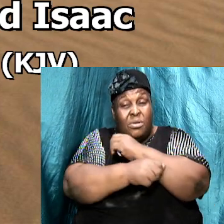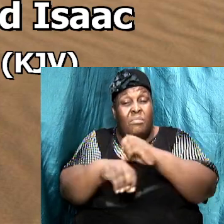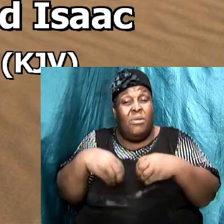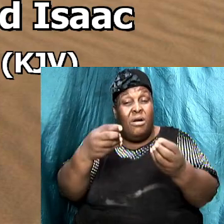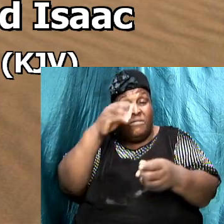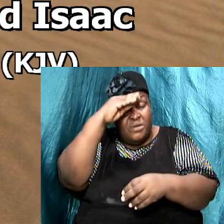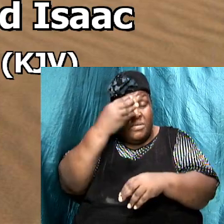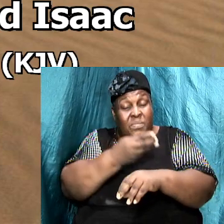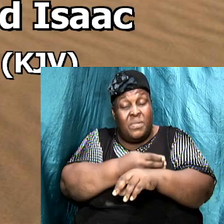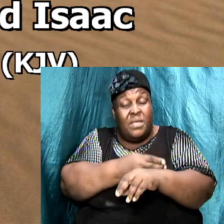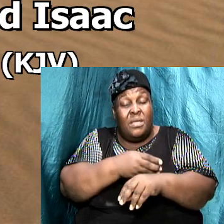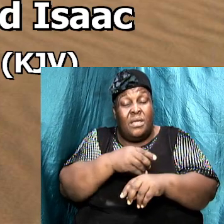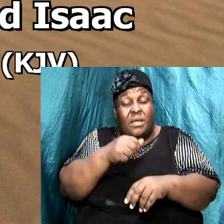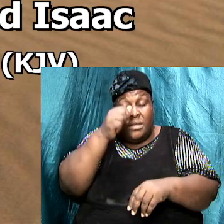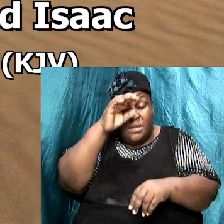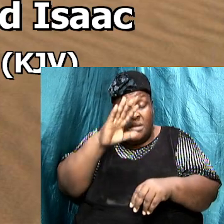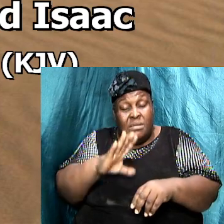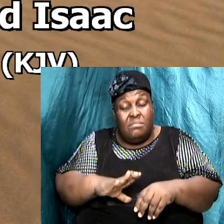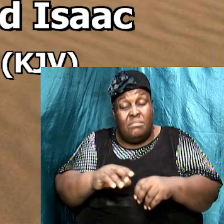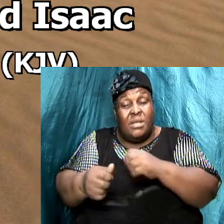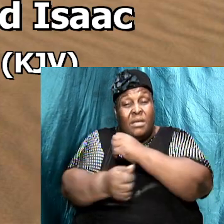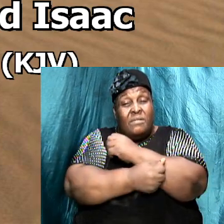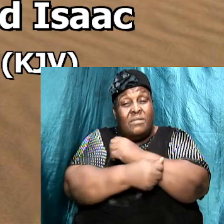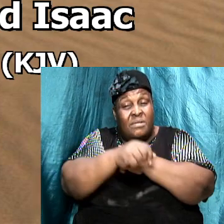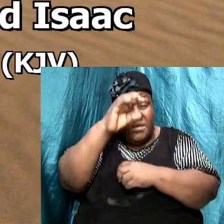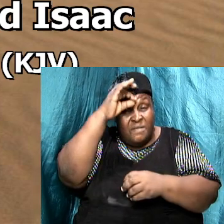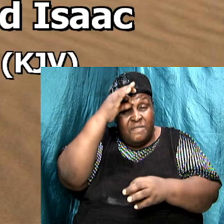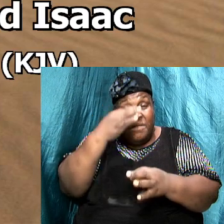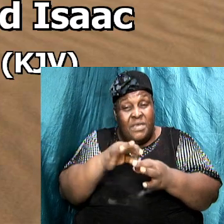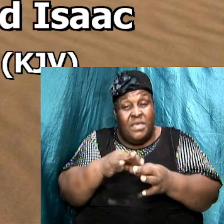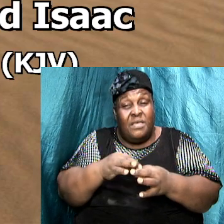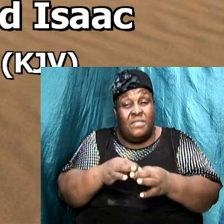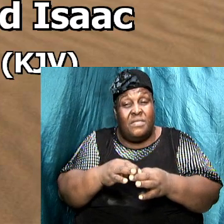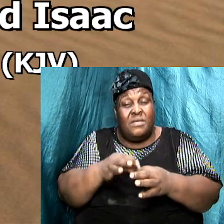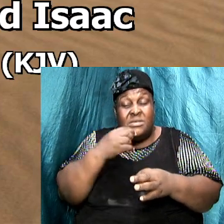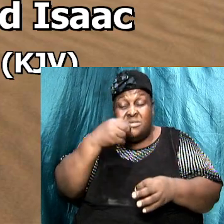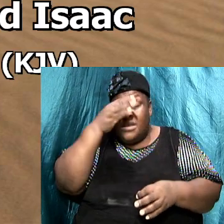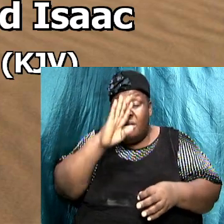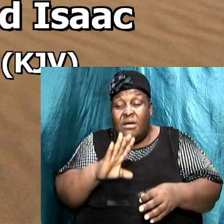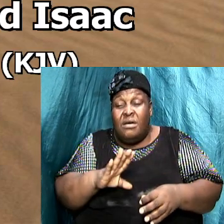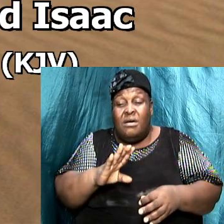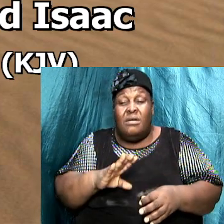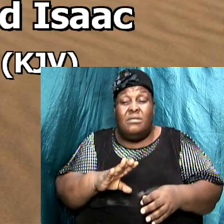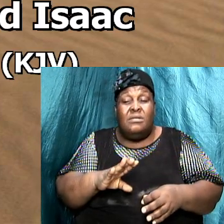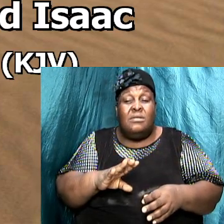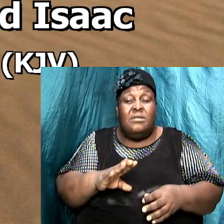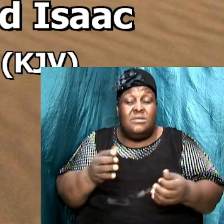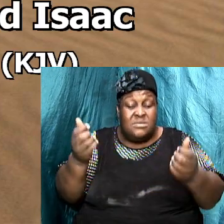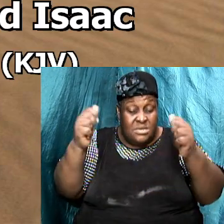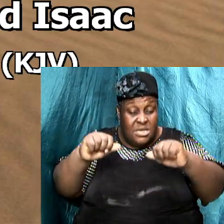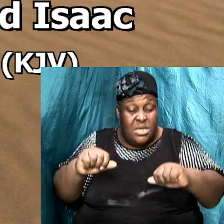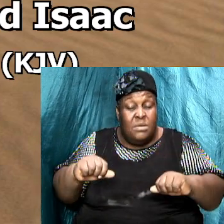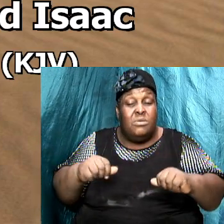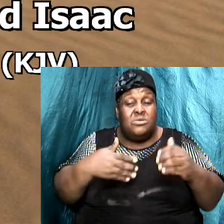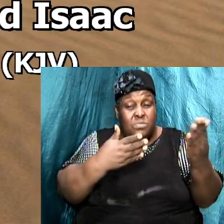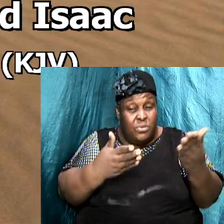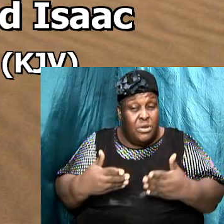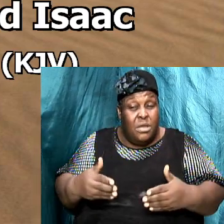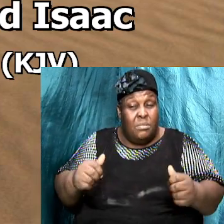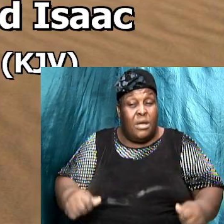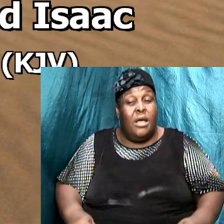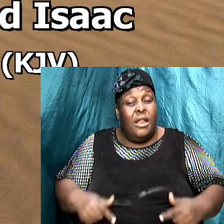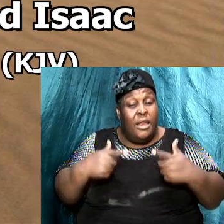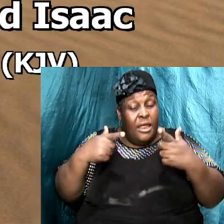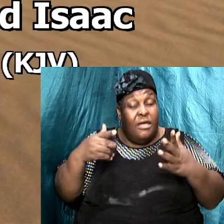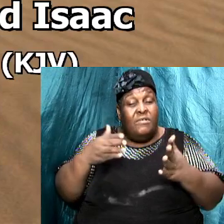And the man faith said, look here, if I offer him, God is able to raise him up. And